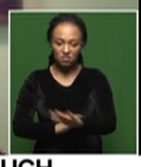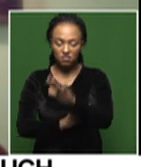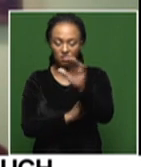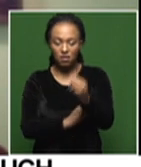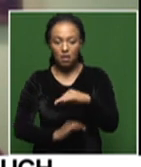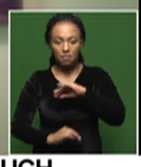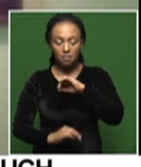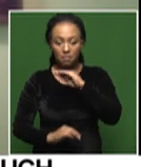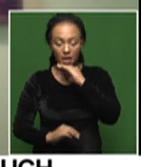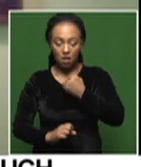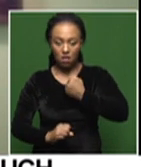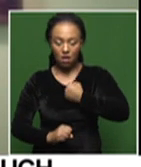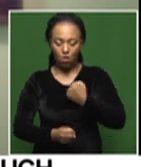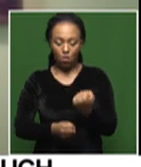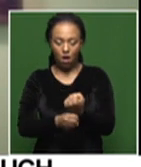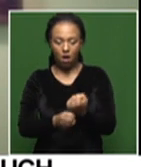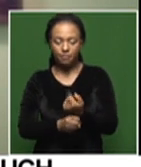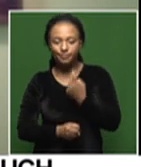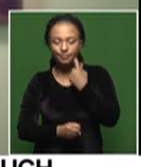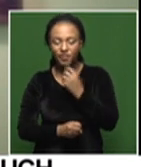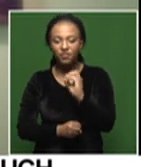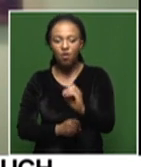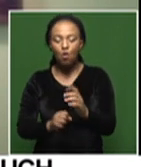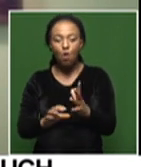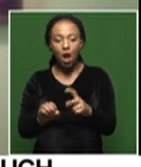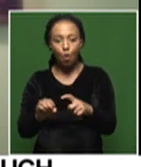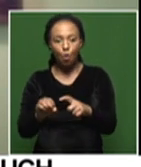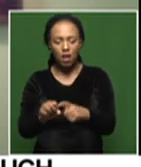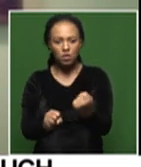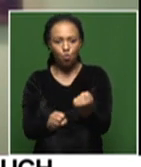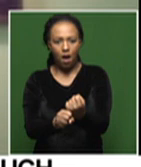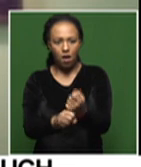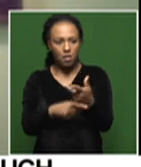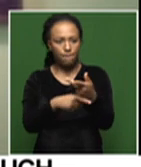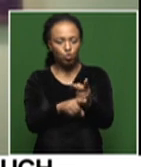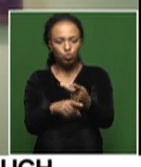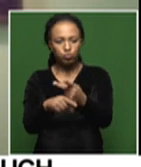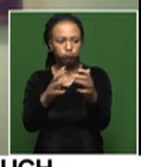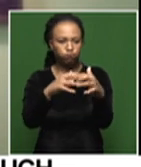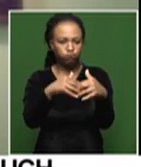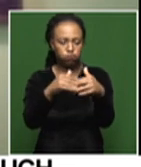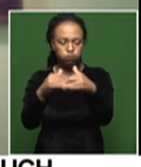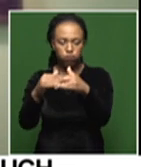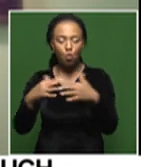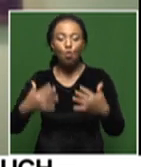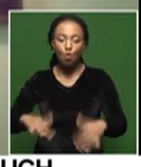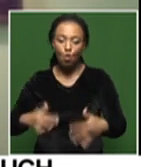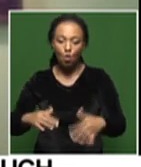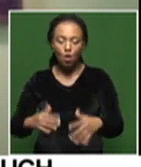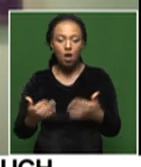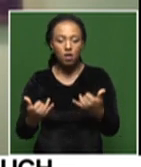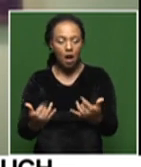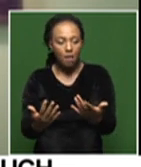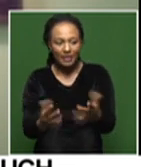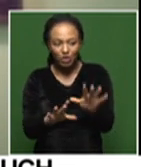our job a little bit easier. There are so many high-quality works being produced at the moment that we are often spoilt